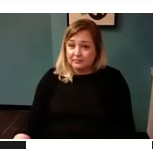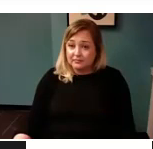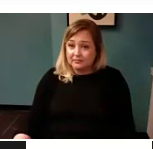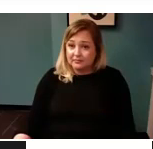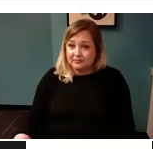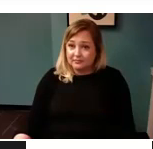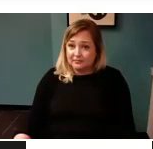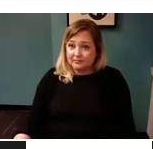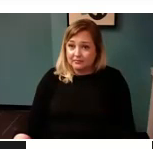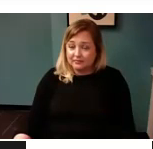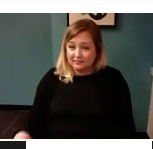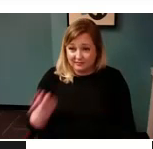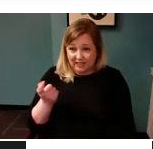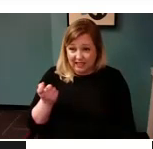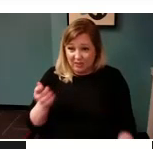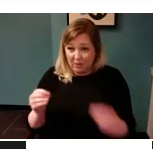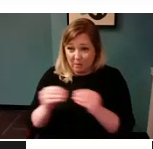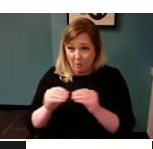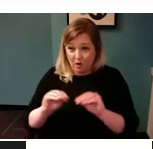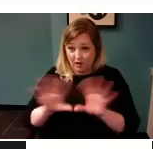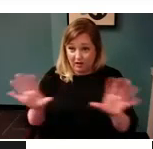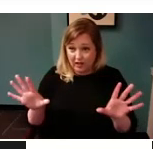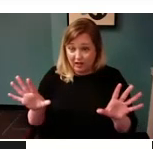Is it a bit more clearer?